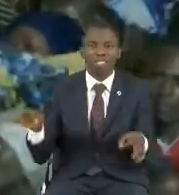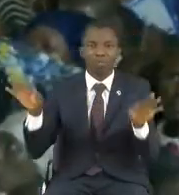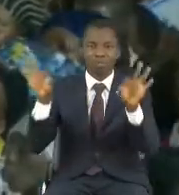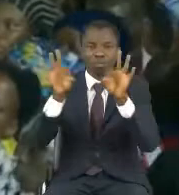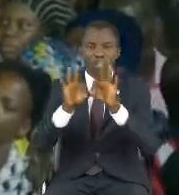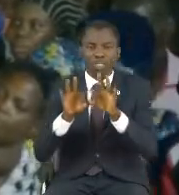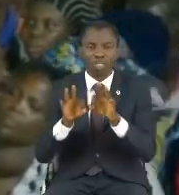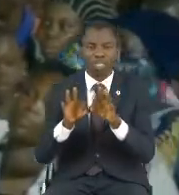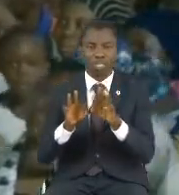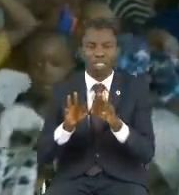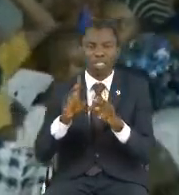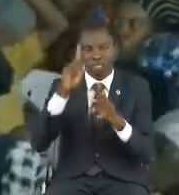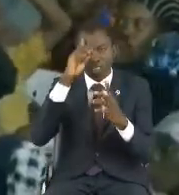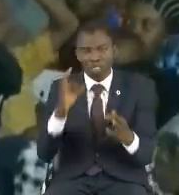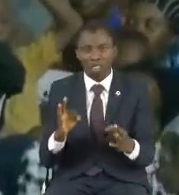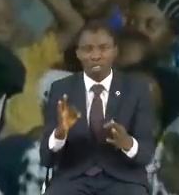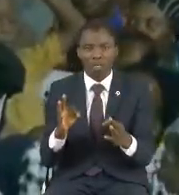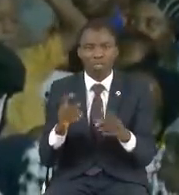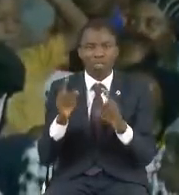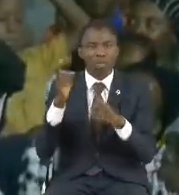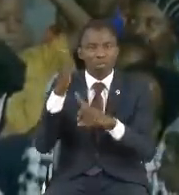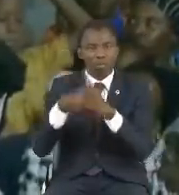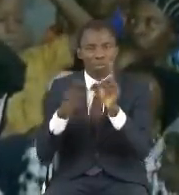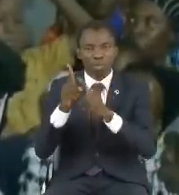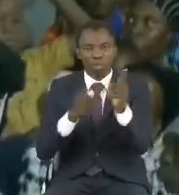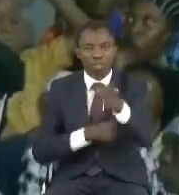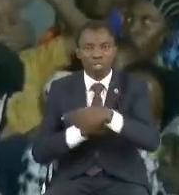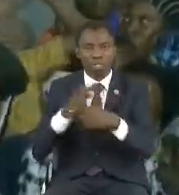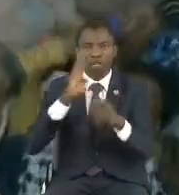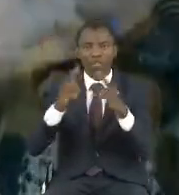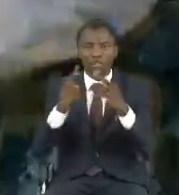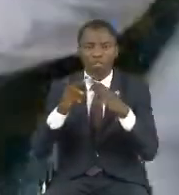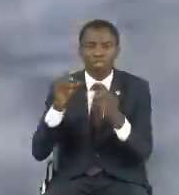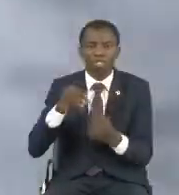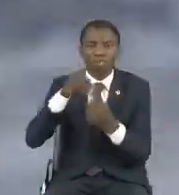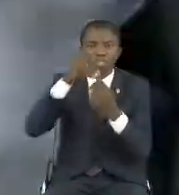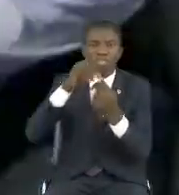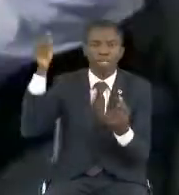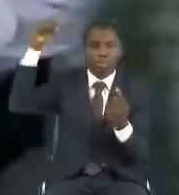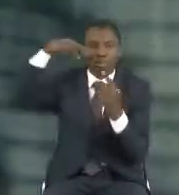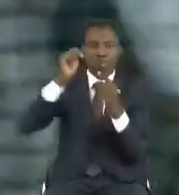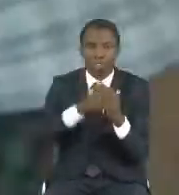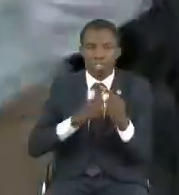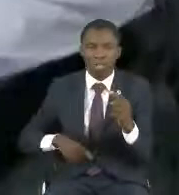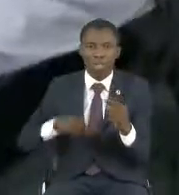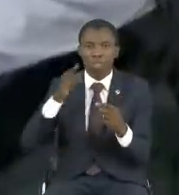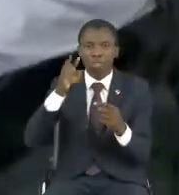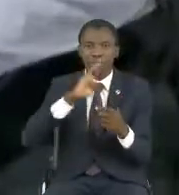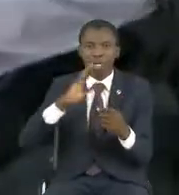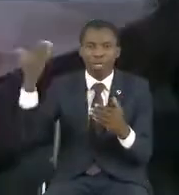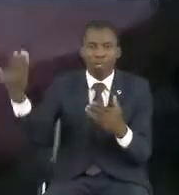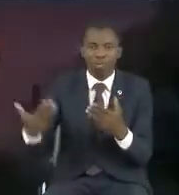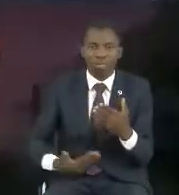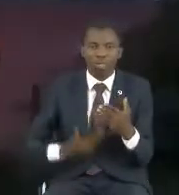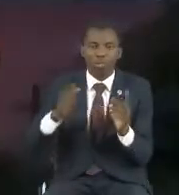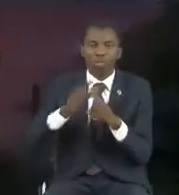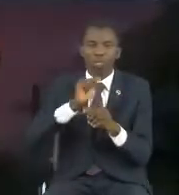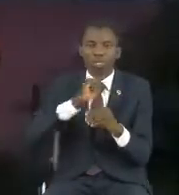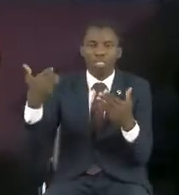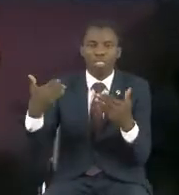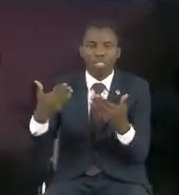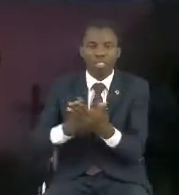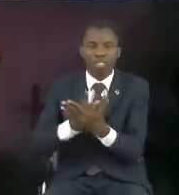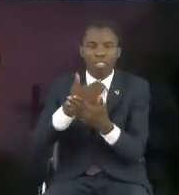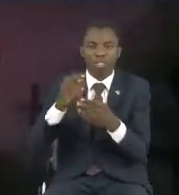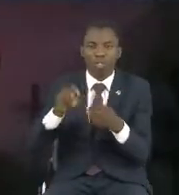from today, you are very special to the Lord. You are welcome to a new journey with the Lord,